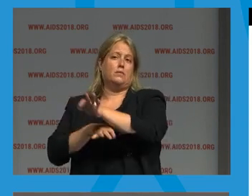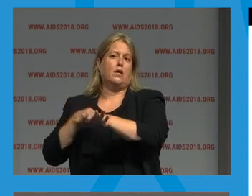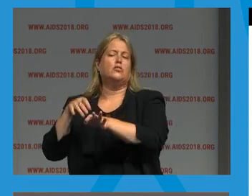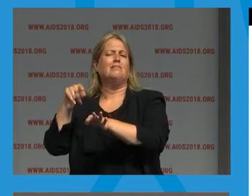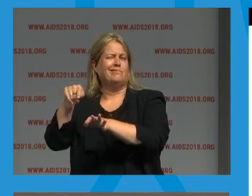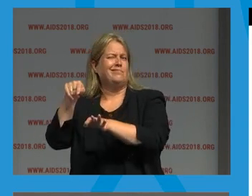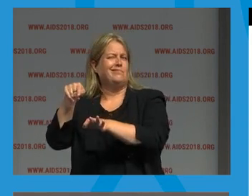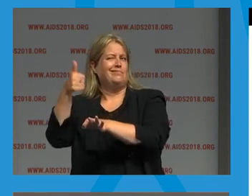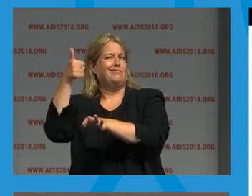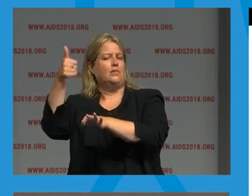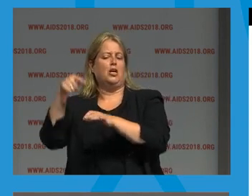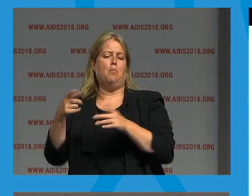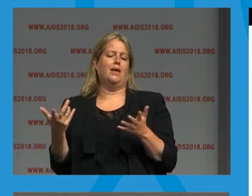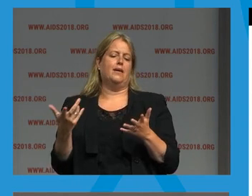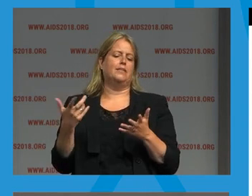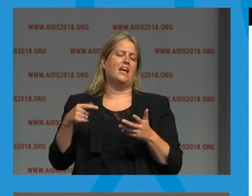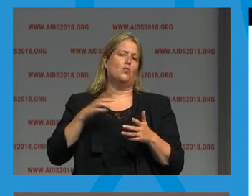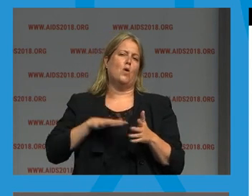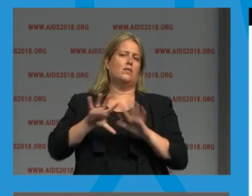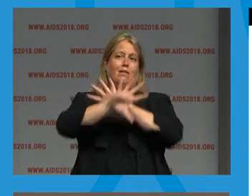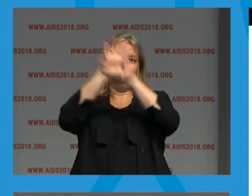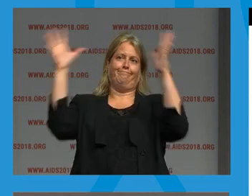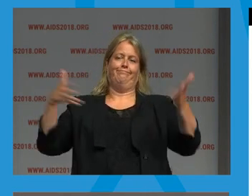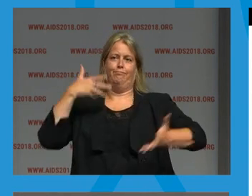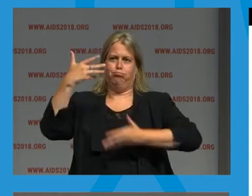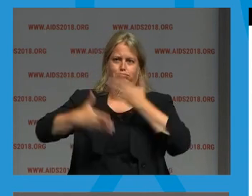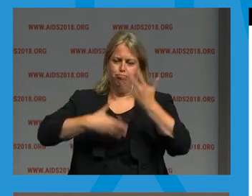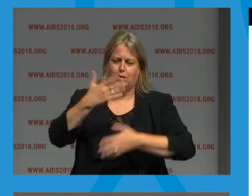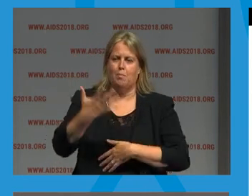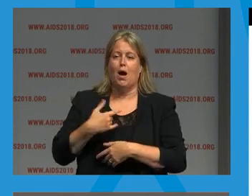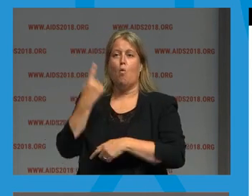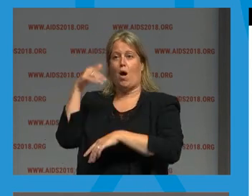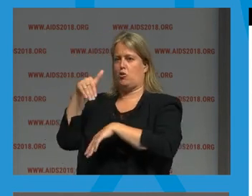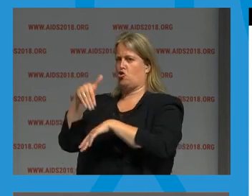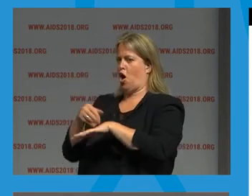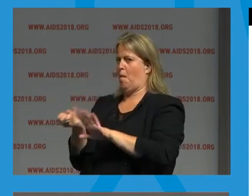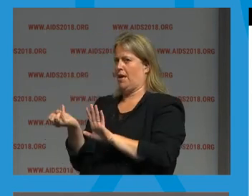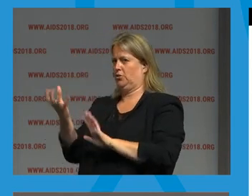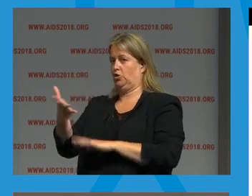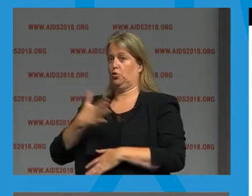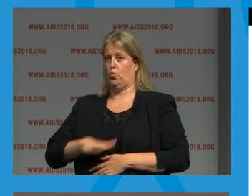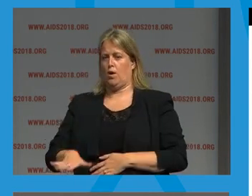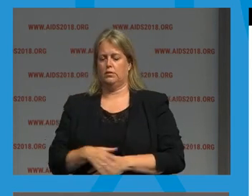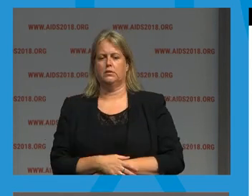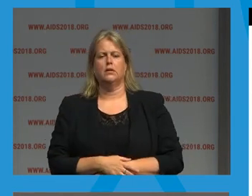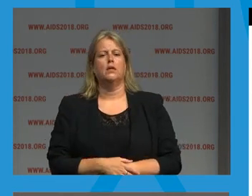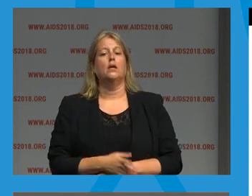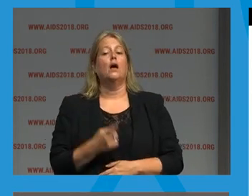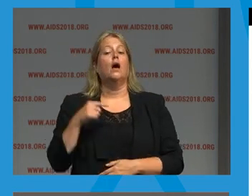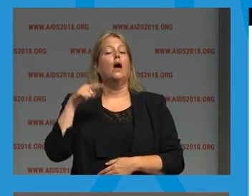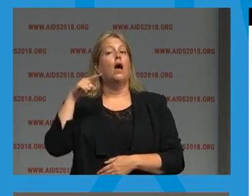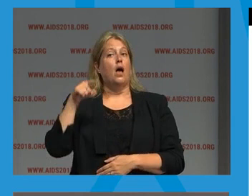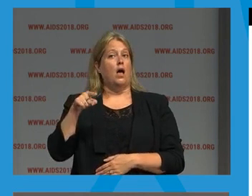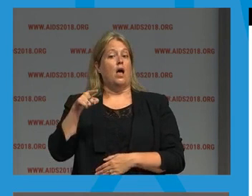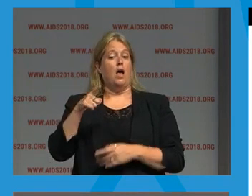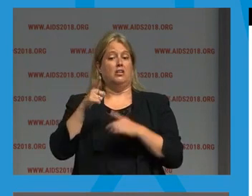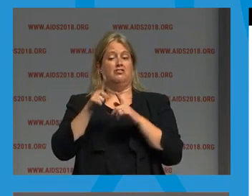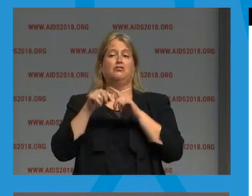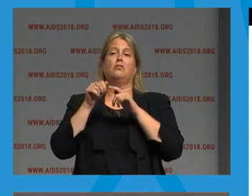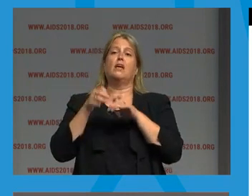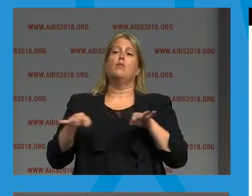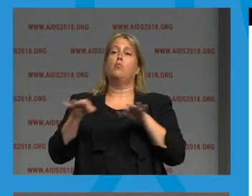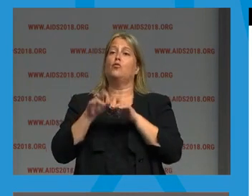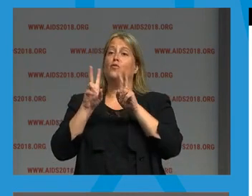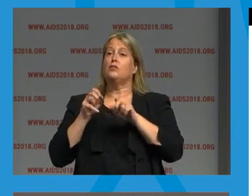my presentation today, except to make one comment of something that we need to consider as we continue this important